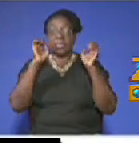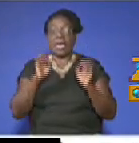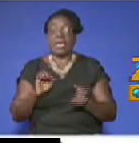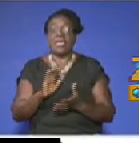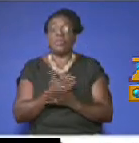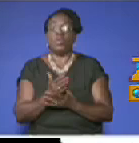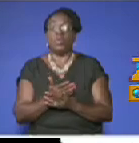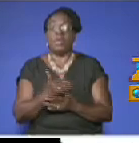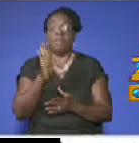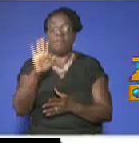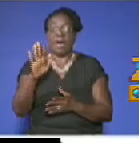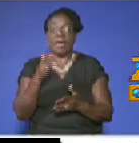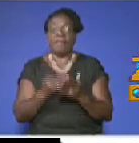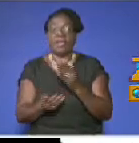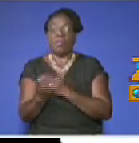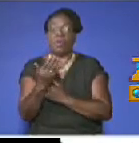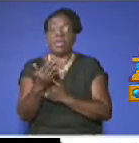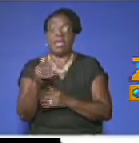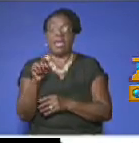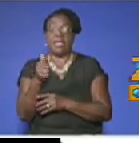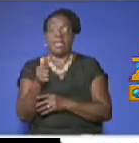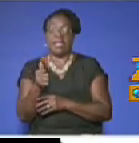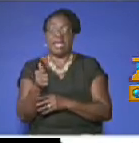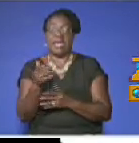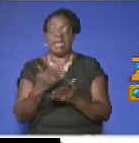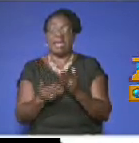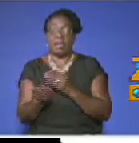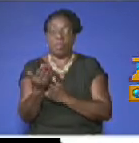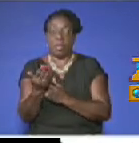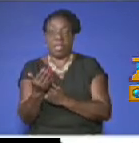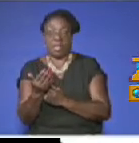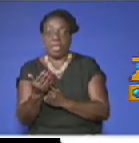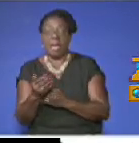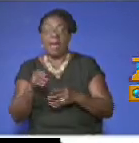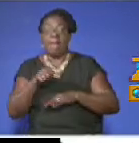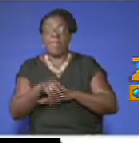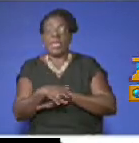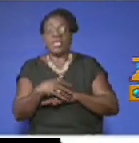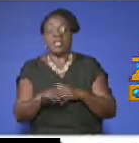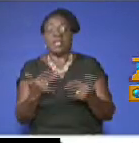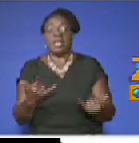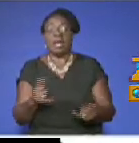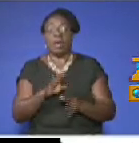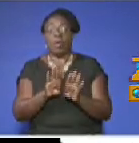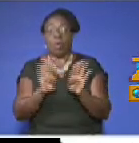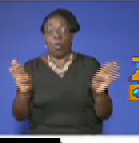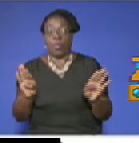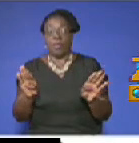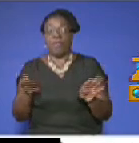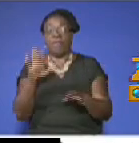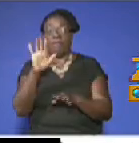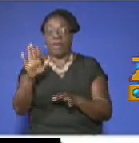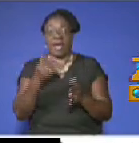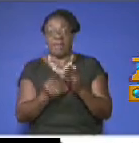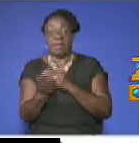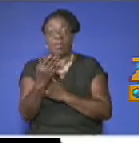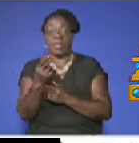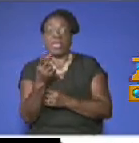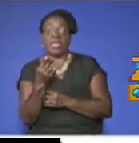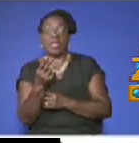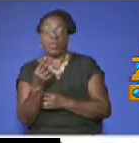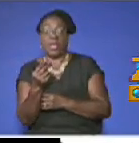with group exercise allowed from 5 a.m. to 12 noon. Beaches are now open from 5 a.m. to 12 noon, as well